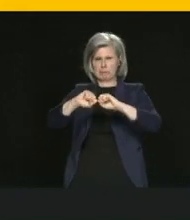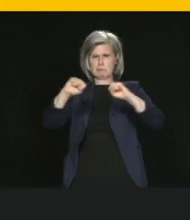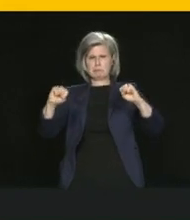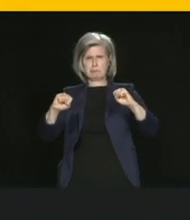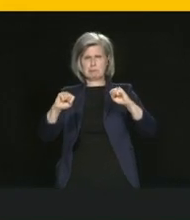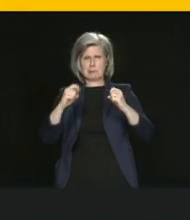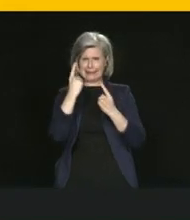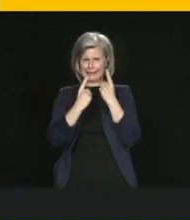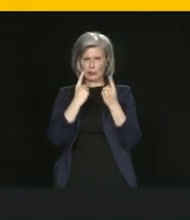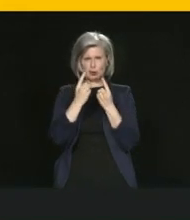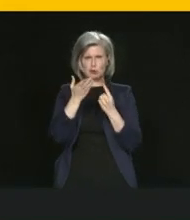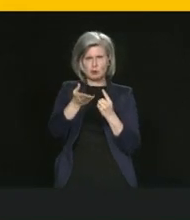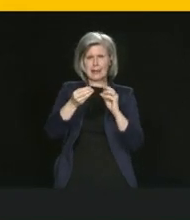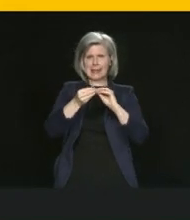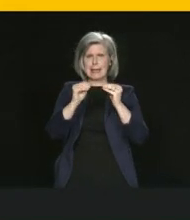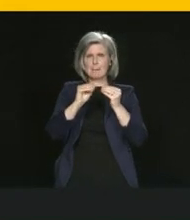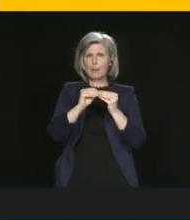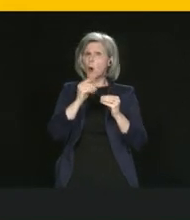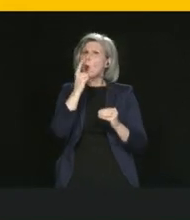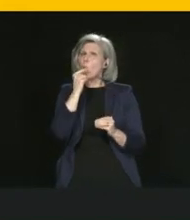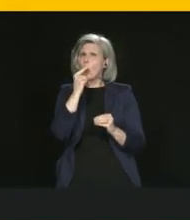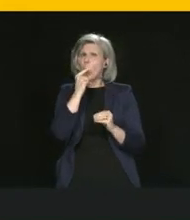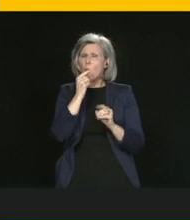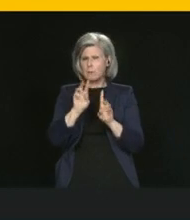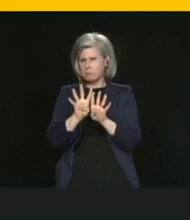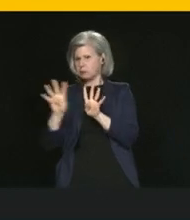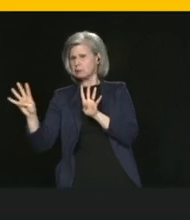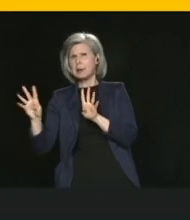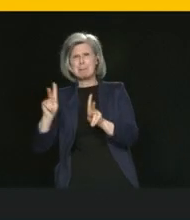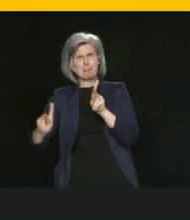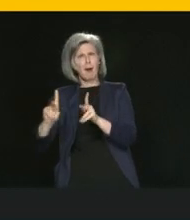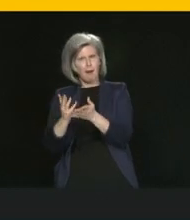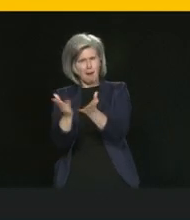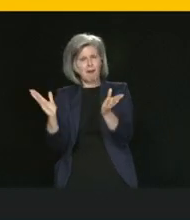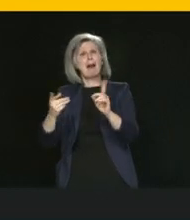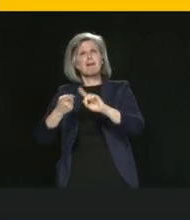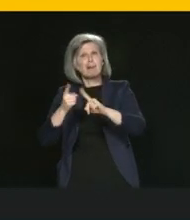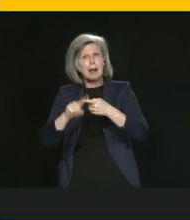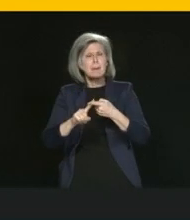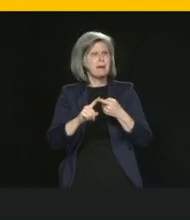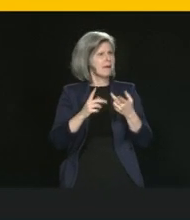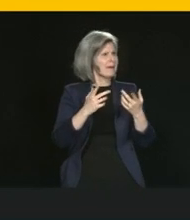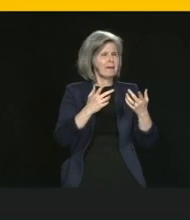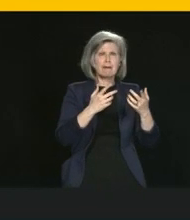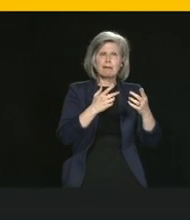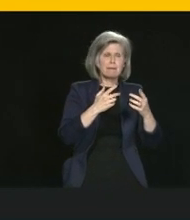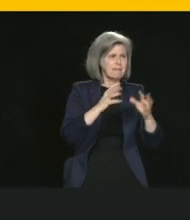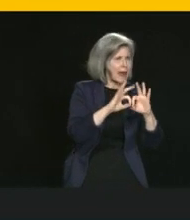community who have been confronted with the illness and its uncertain outcomes.